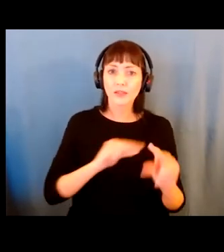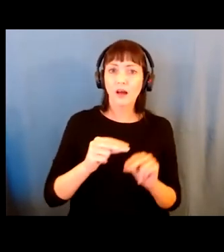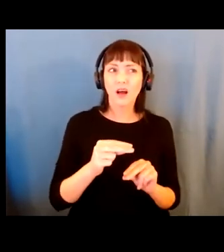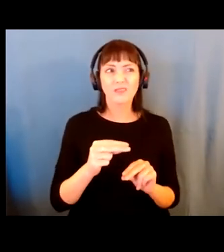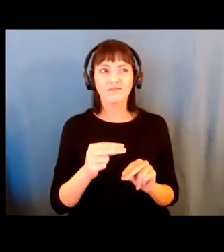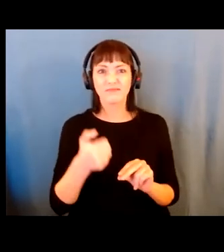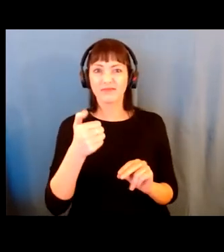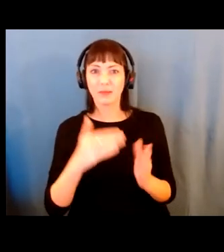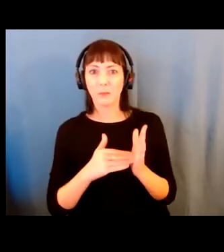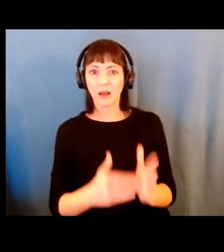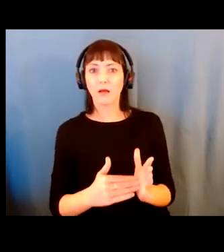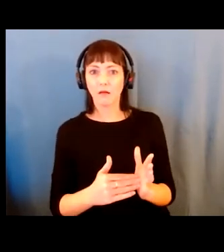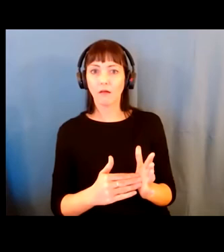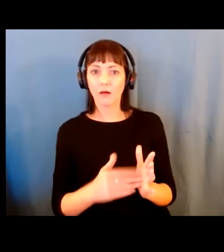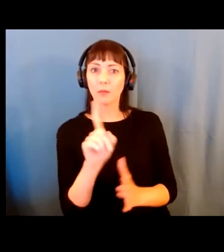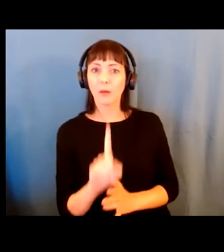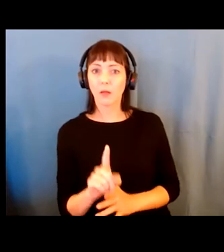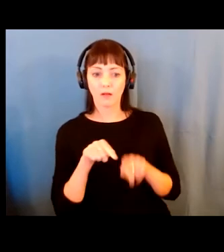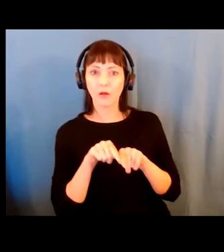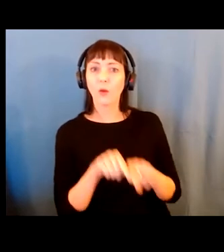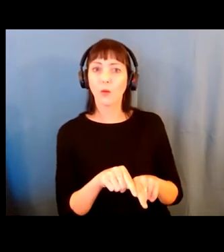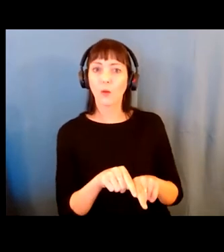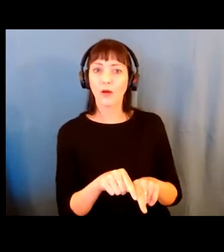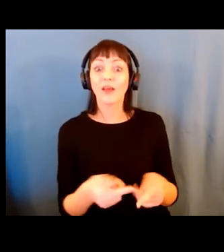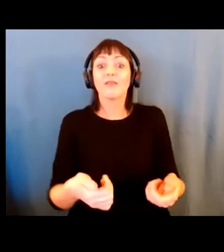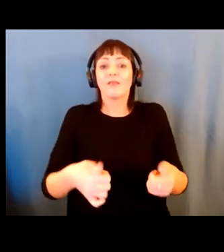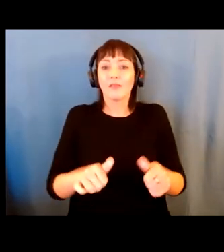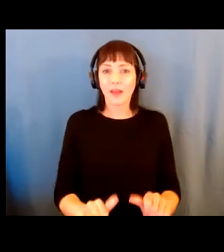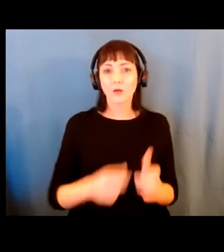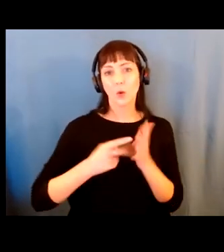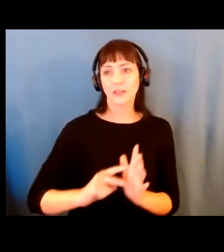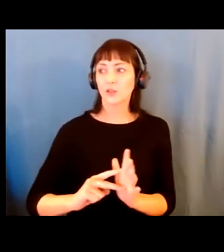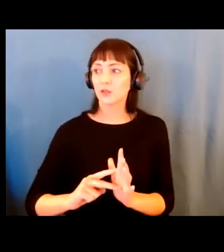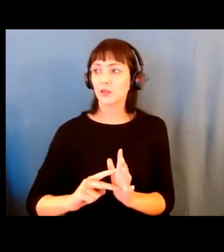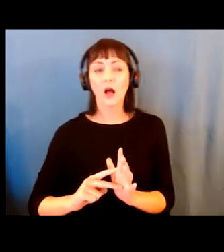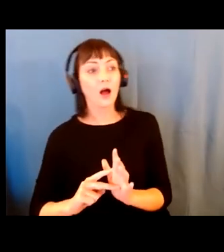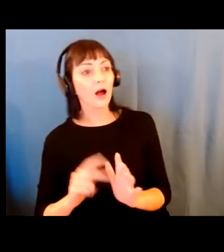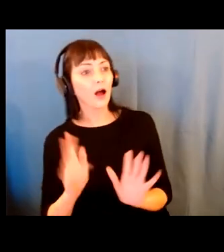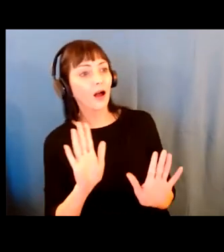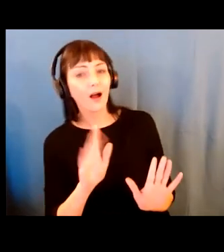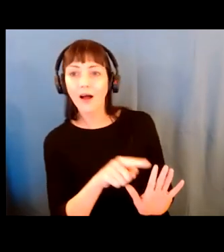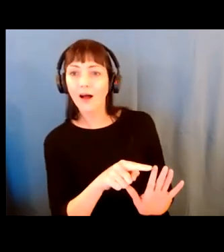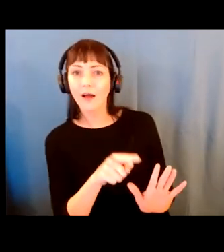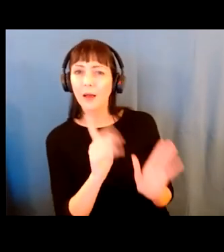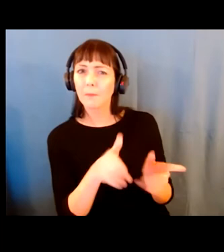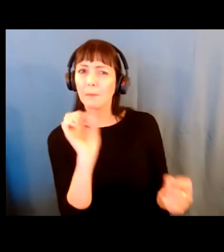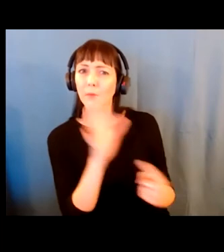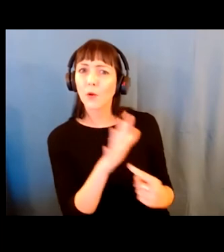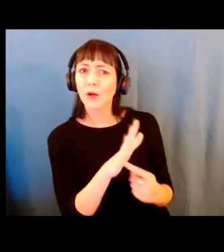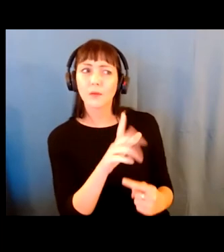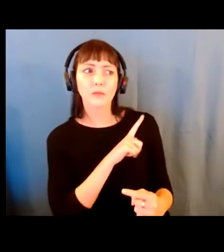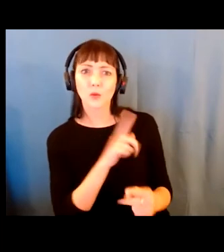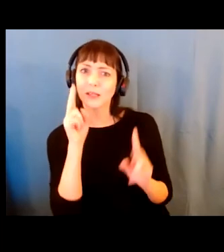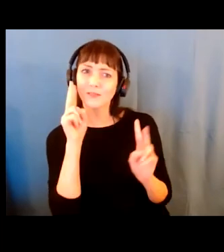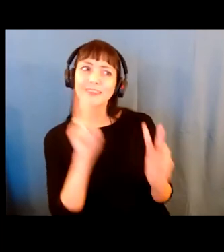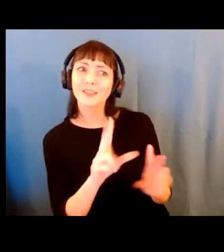everything else. And then the organisations come to you. You have to sort of explode somewhere, and they go, oh, it must be relevant. I've seen it in the papers